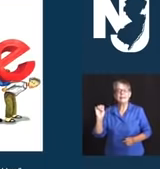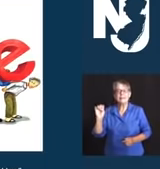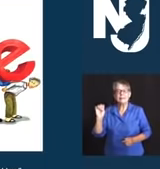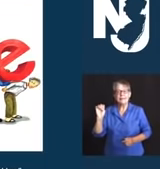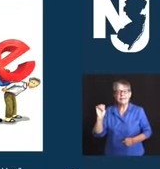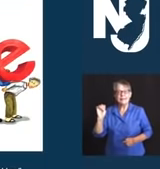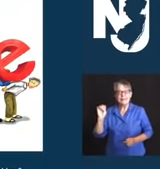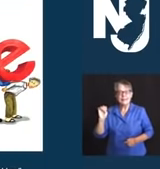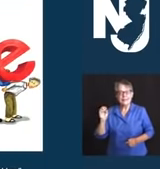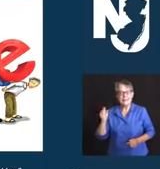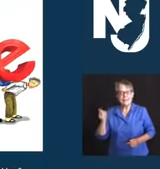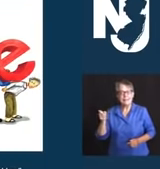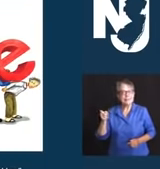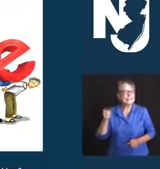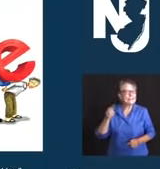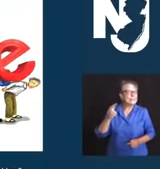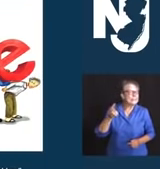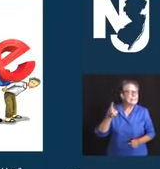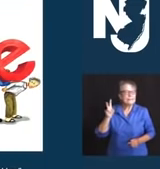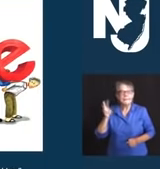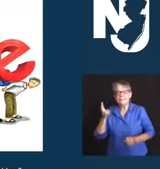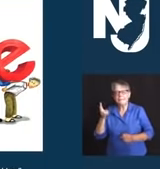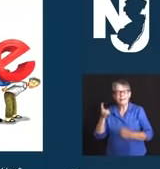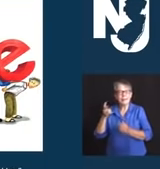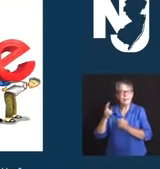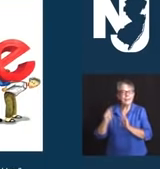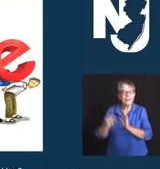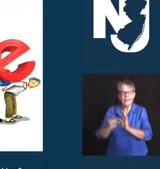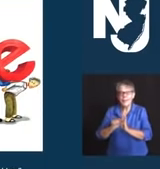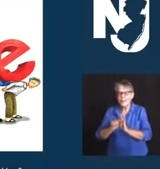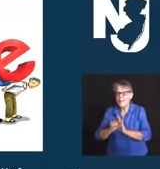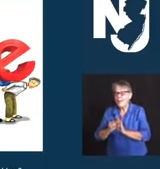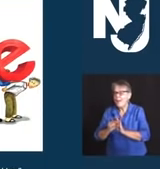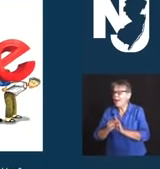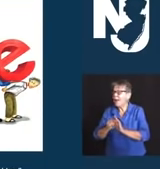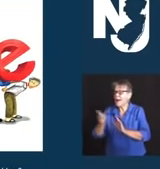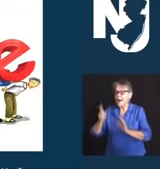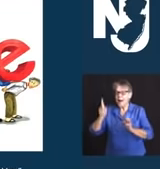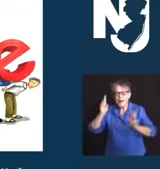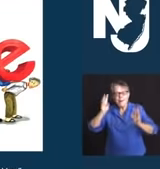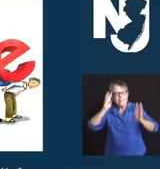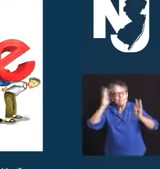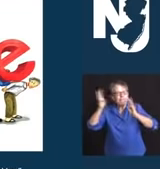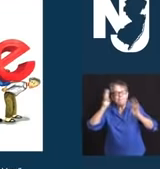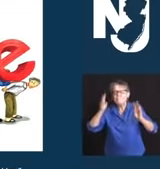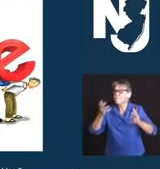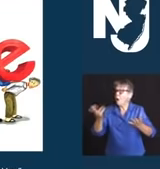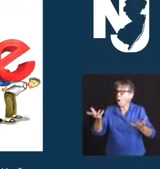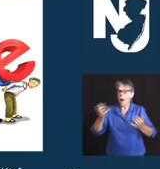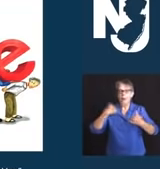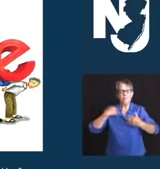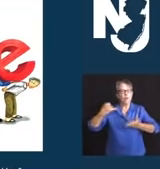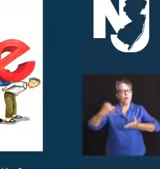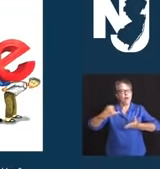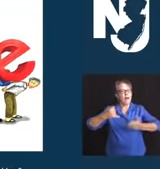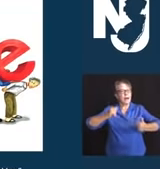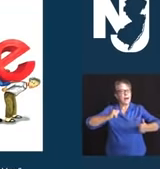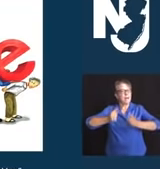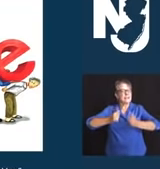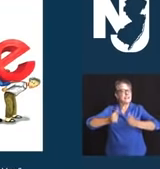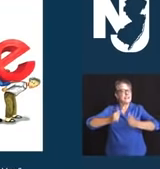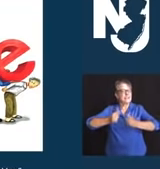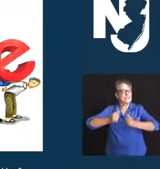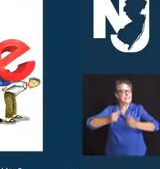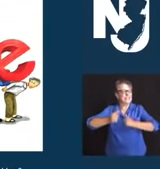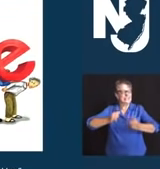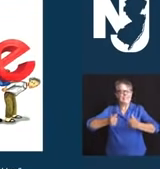in Google's annual Google for Doodle art competition. This is Yiwan's doodle titled